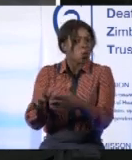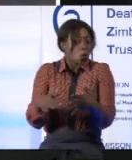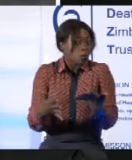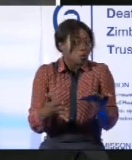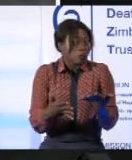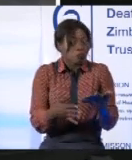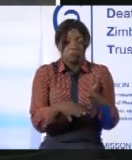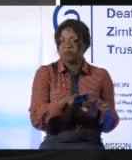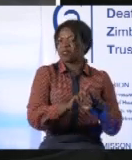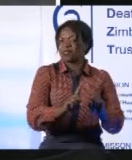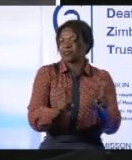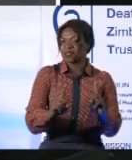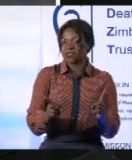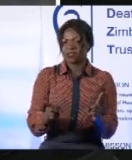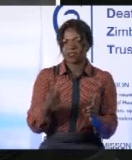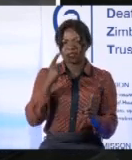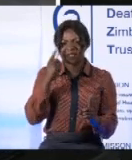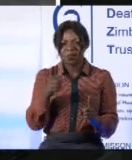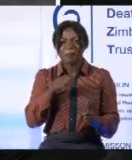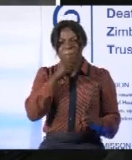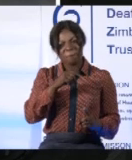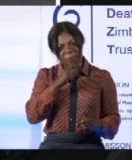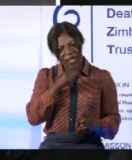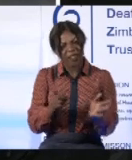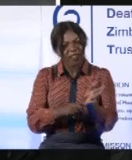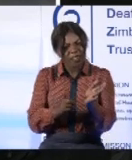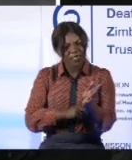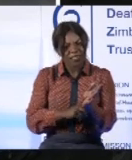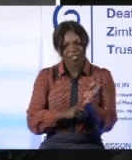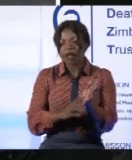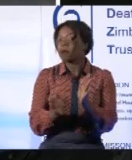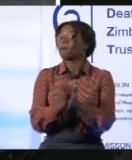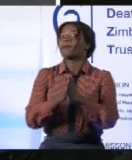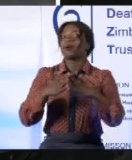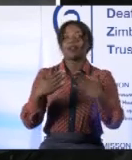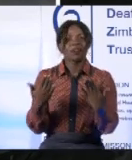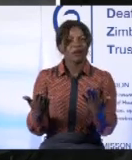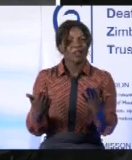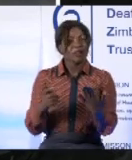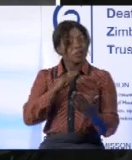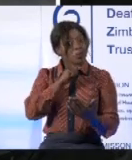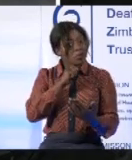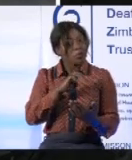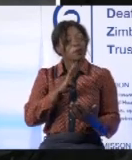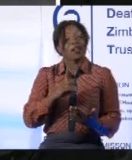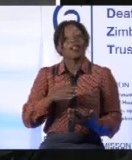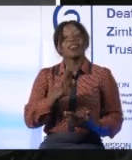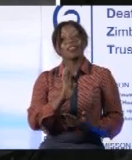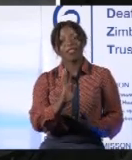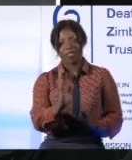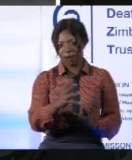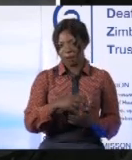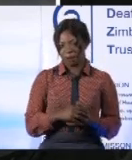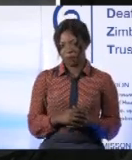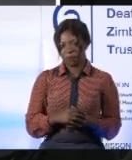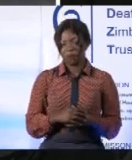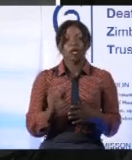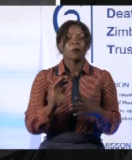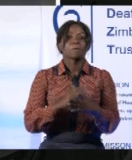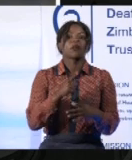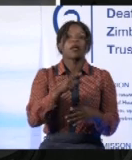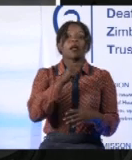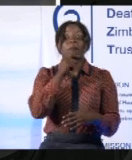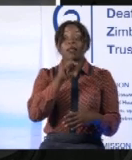is really swept under the rug and it's not spoken of. But the male sex workers have also now found some